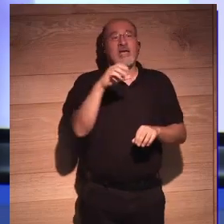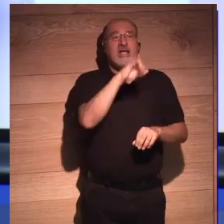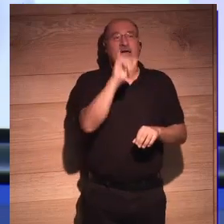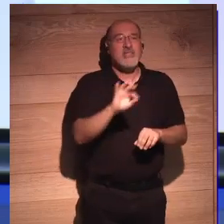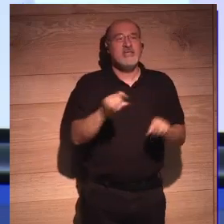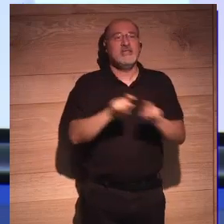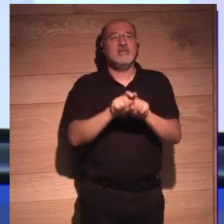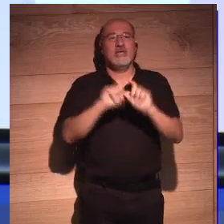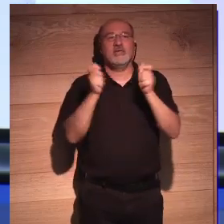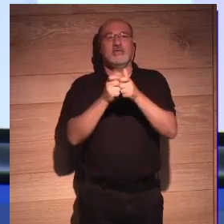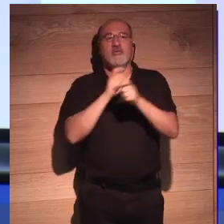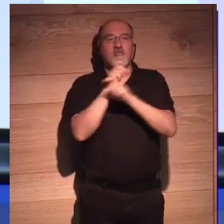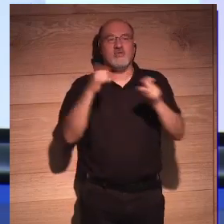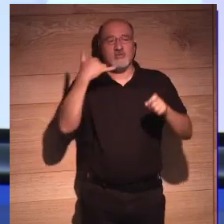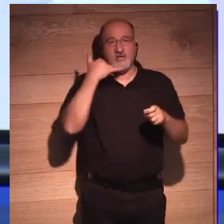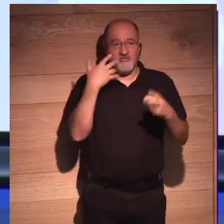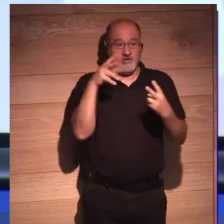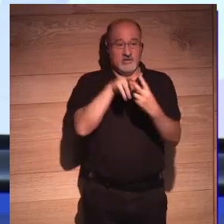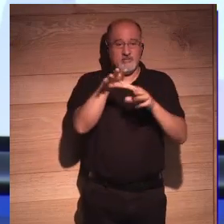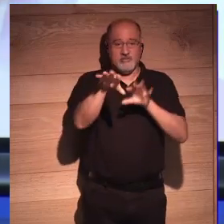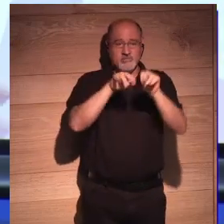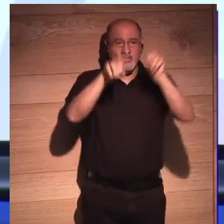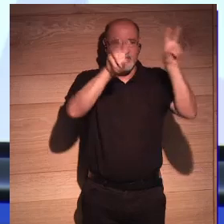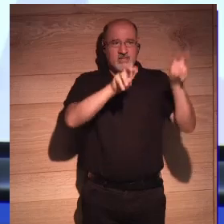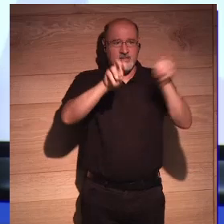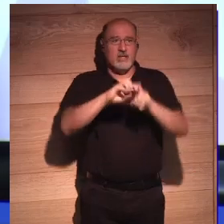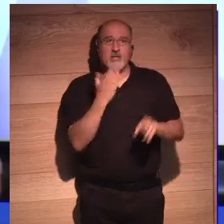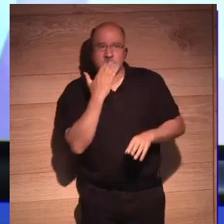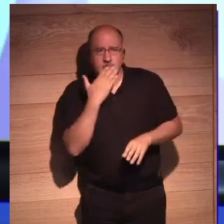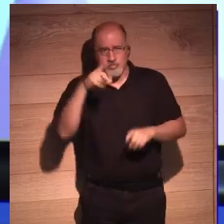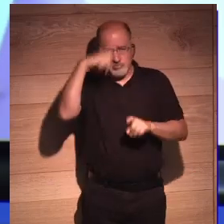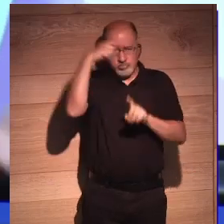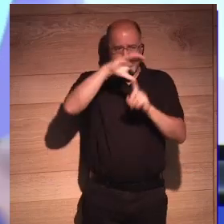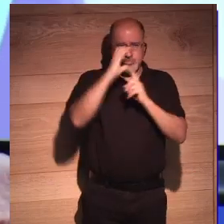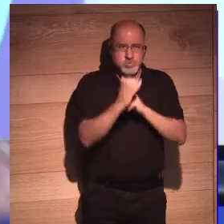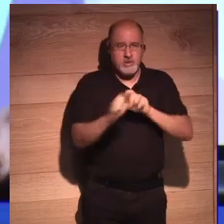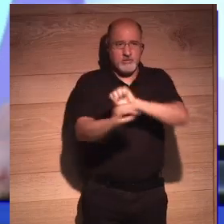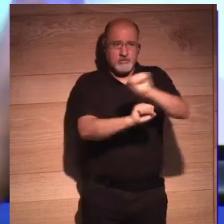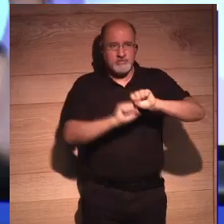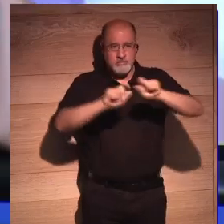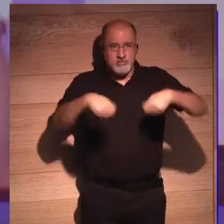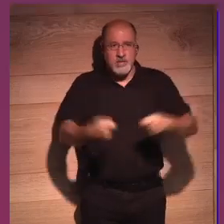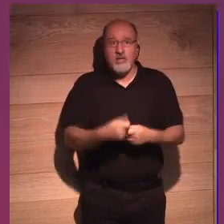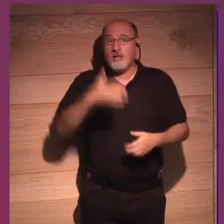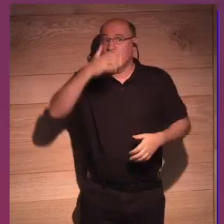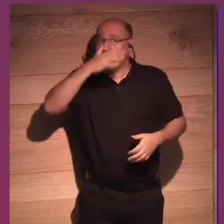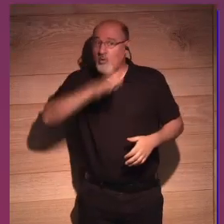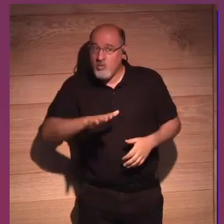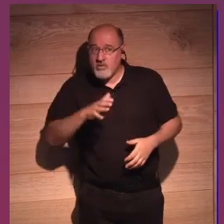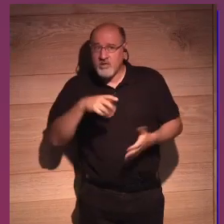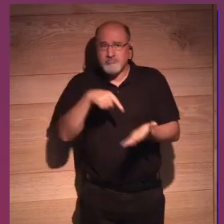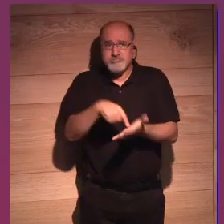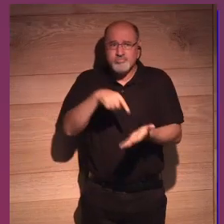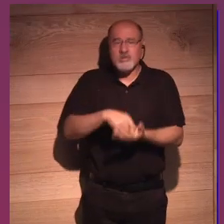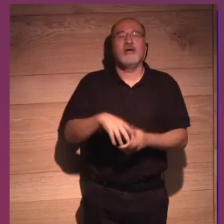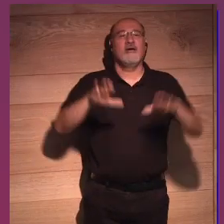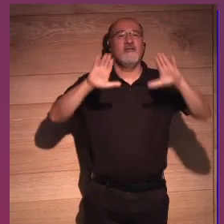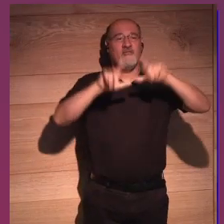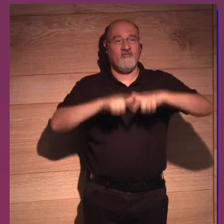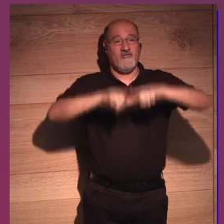between Catherine and the Fundación team, talking about this, entertainment, culture, ecology,